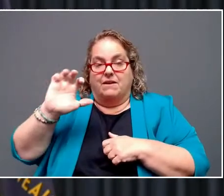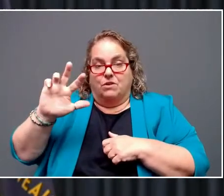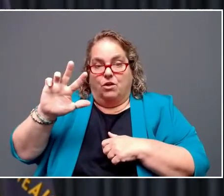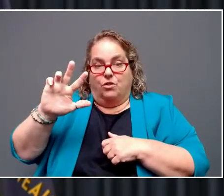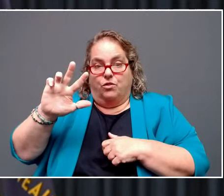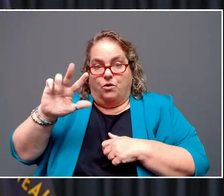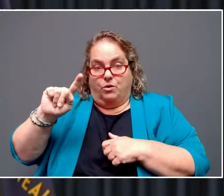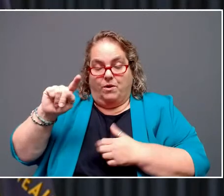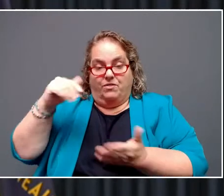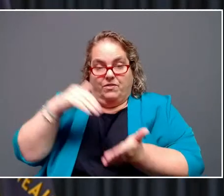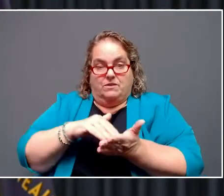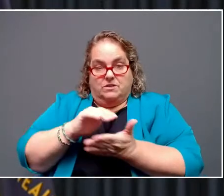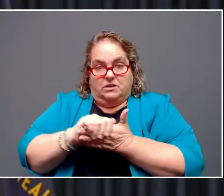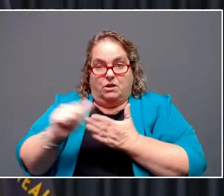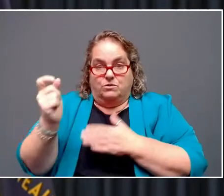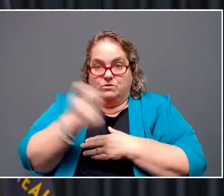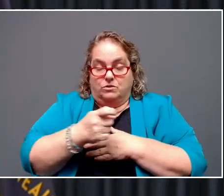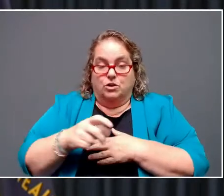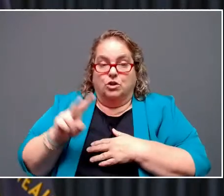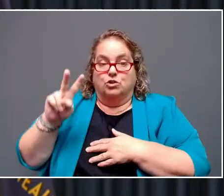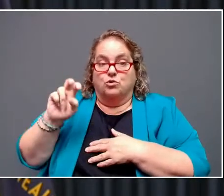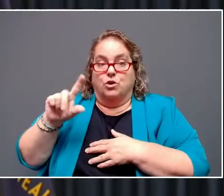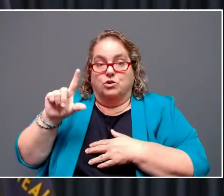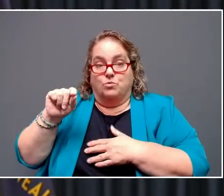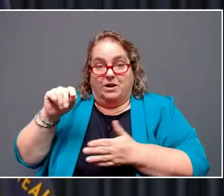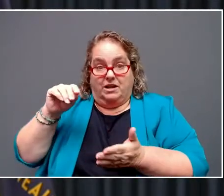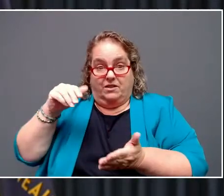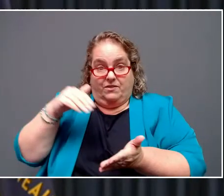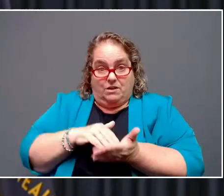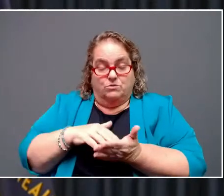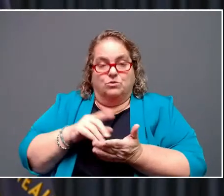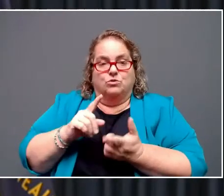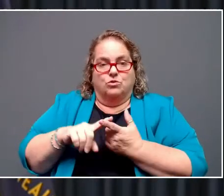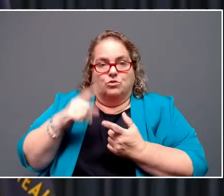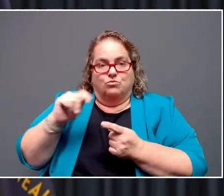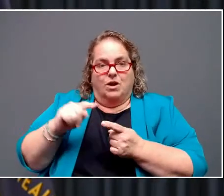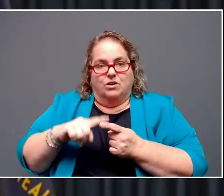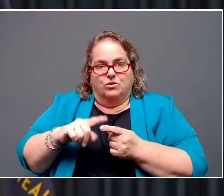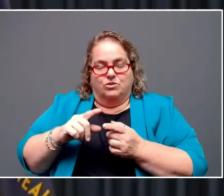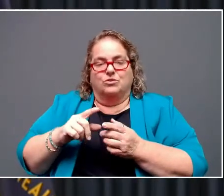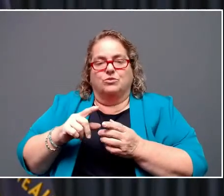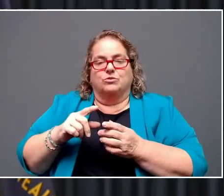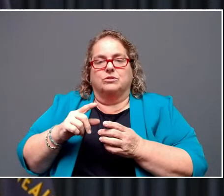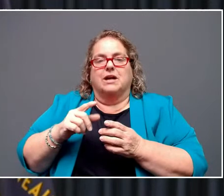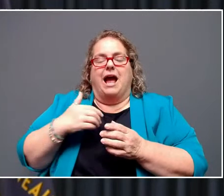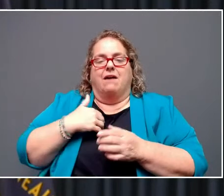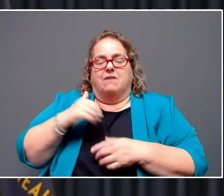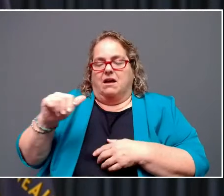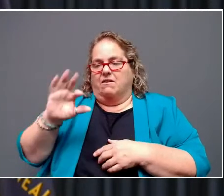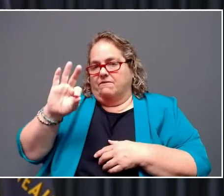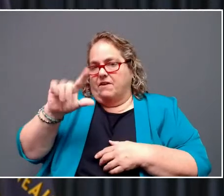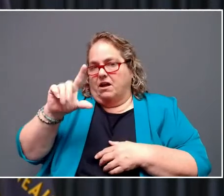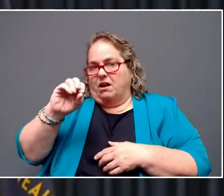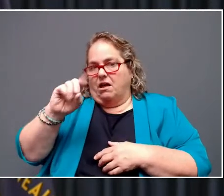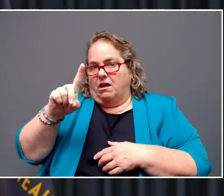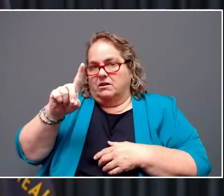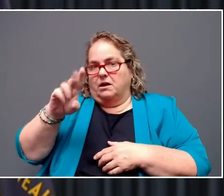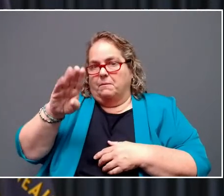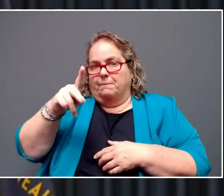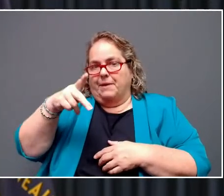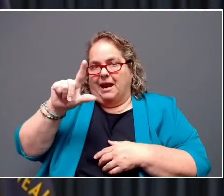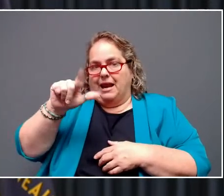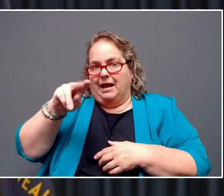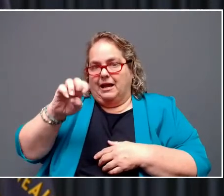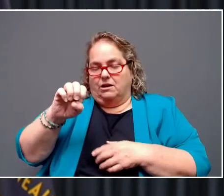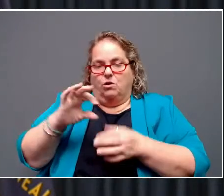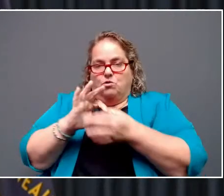$531,000. $220,000 of that is to engage a floodplain coordinator and structural engineer. Together, this